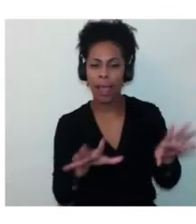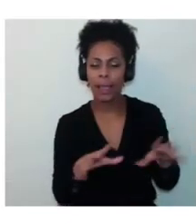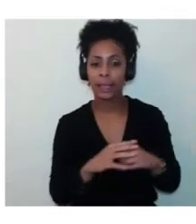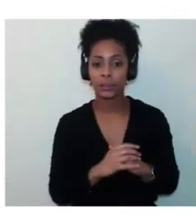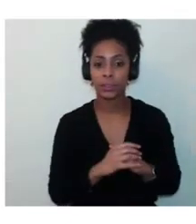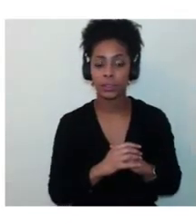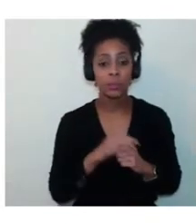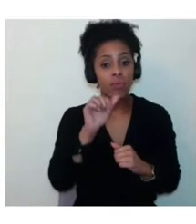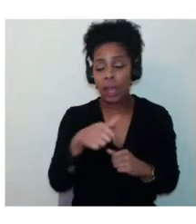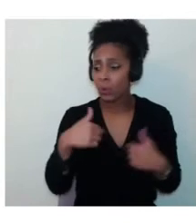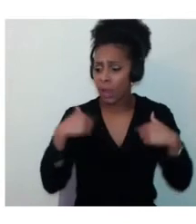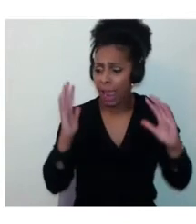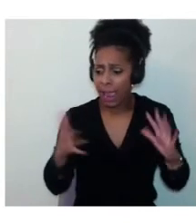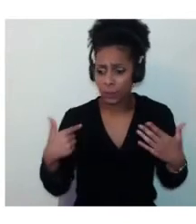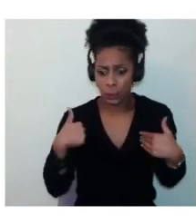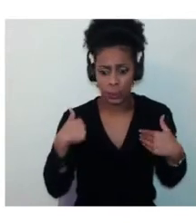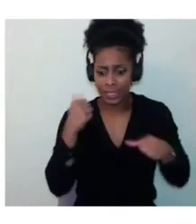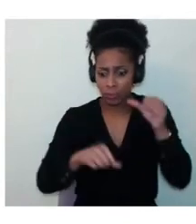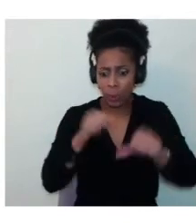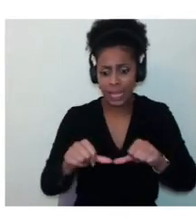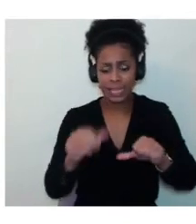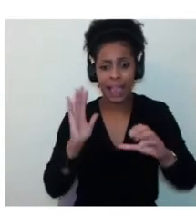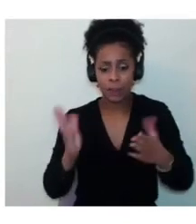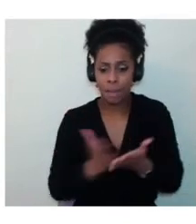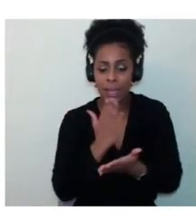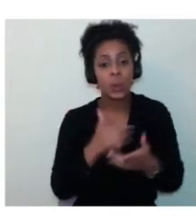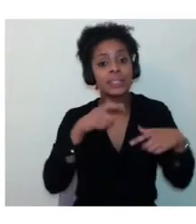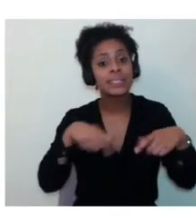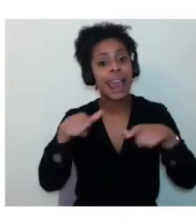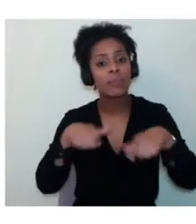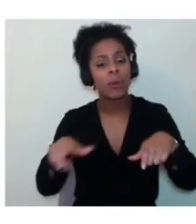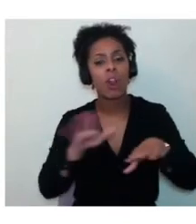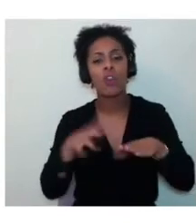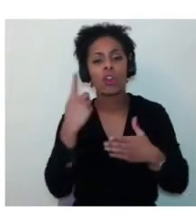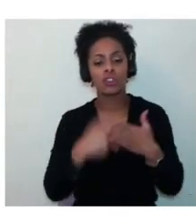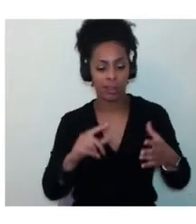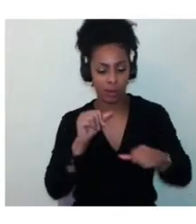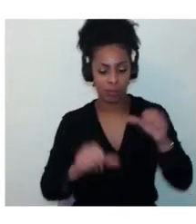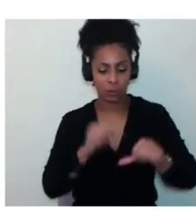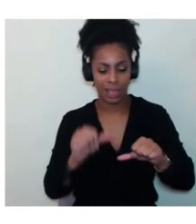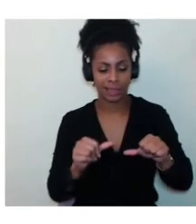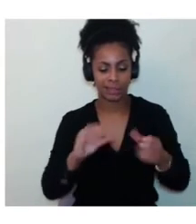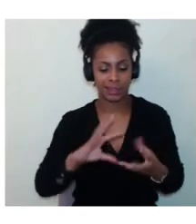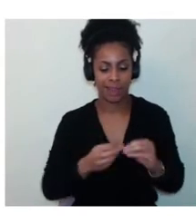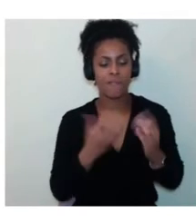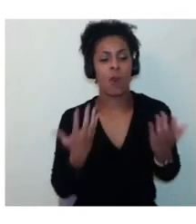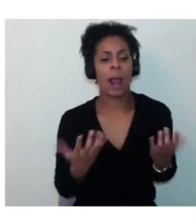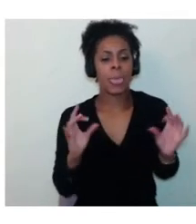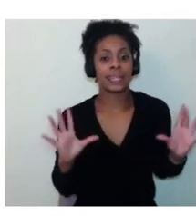sustainable, way beyond, not just for now, but forever. Yeah,